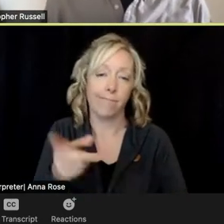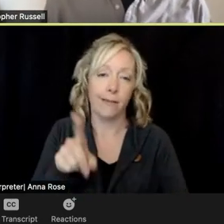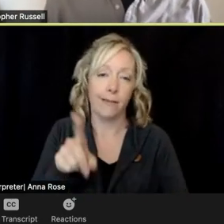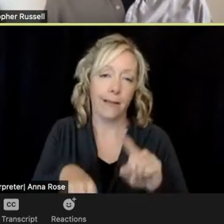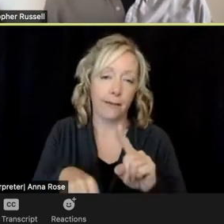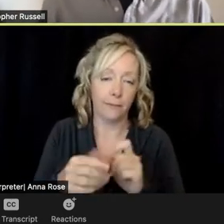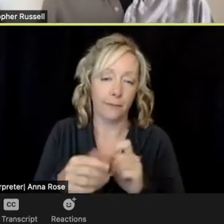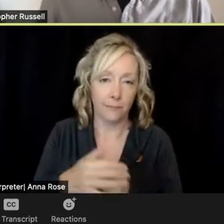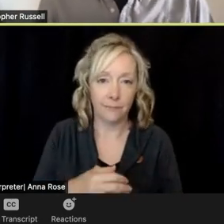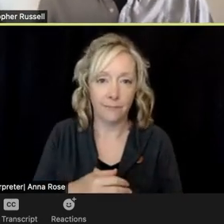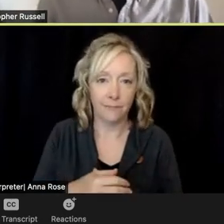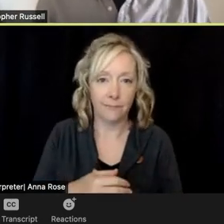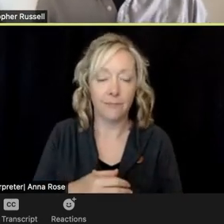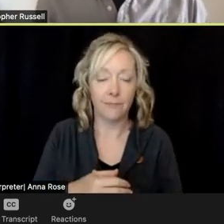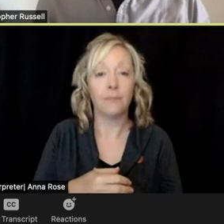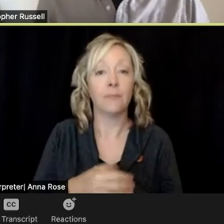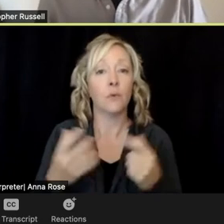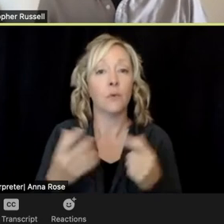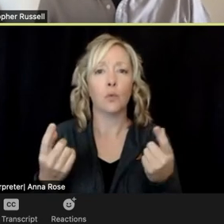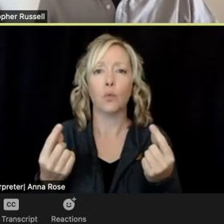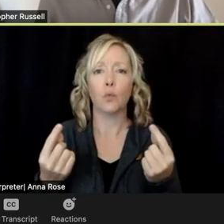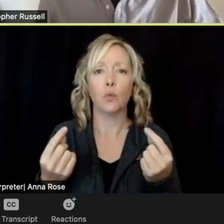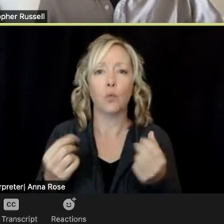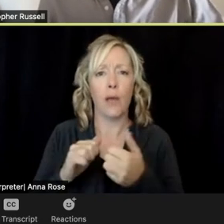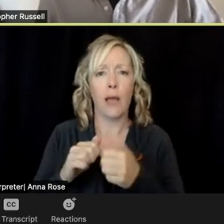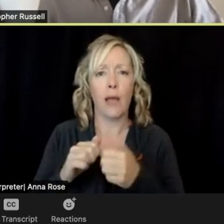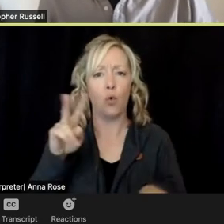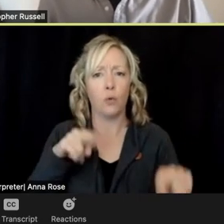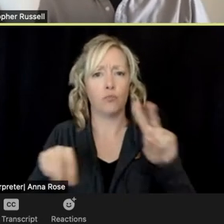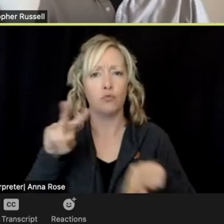anyway, what can we do observationally to